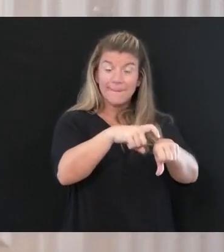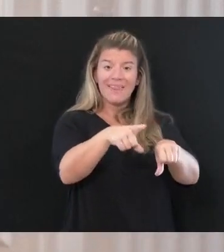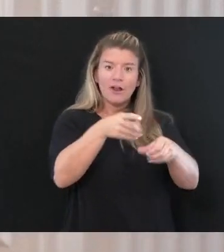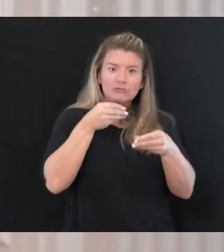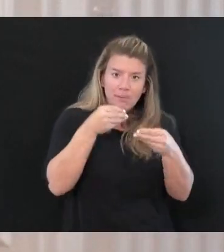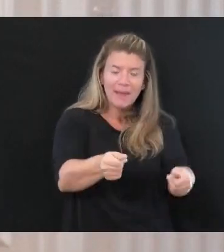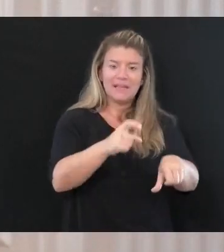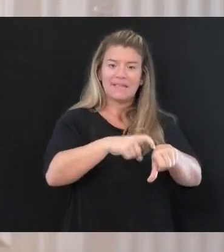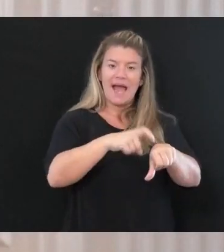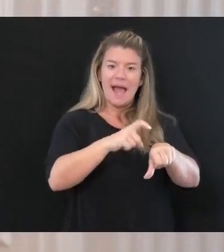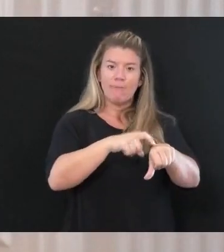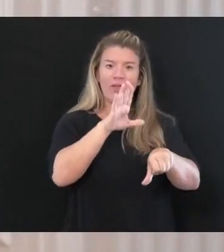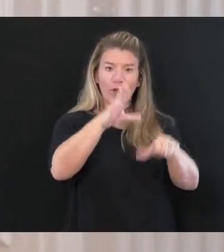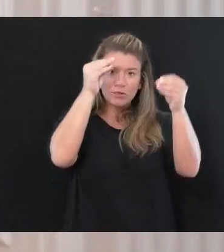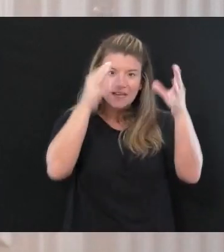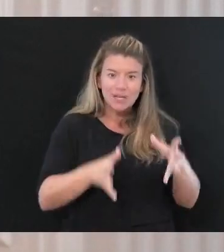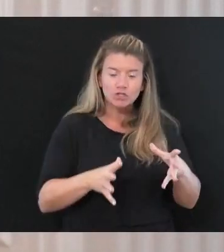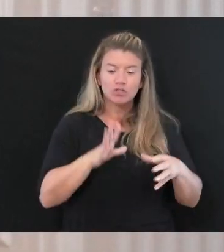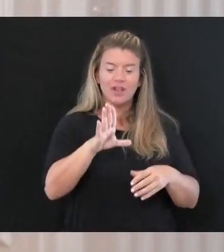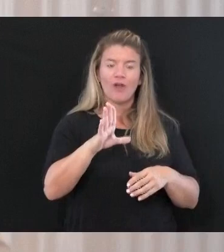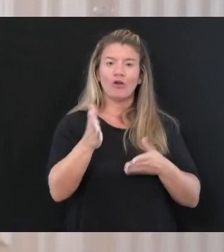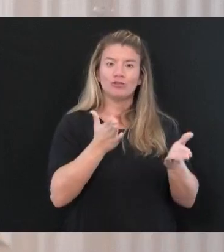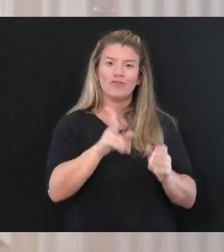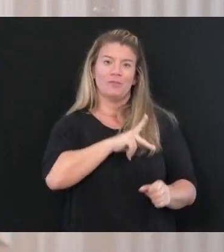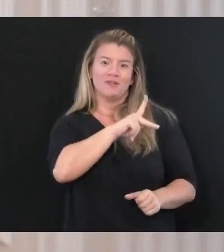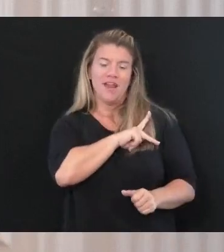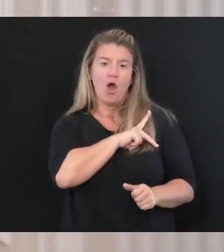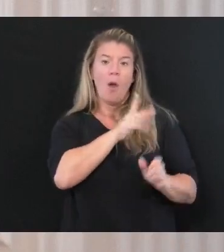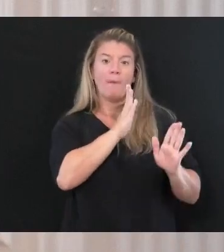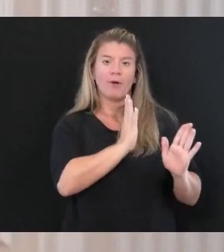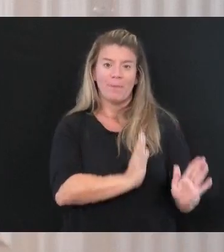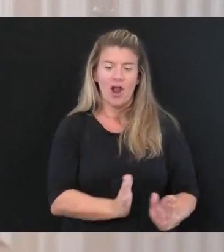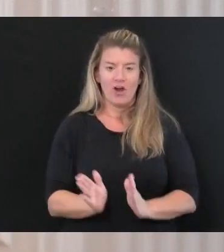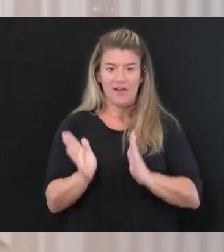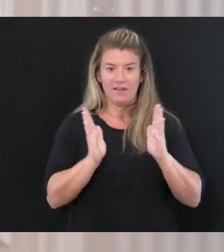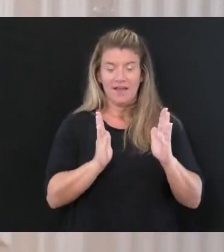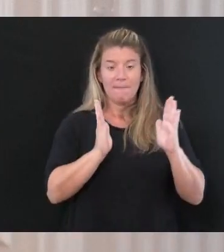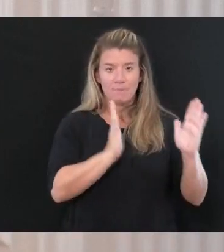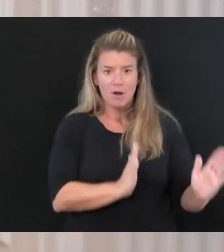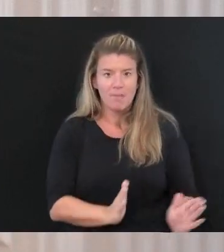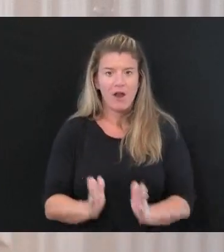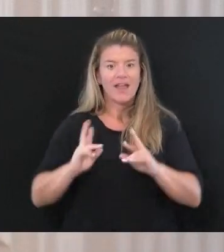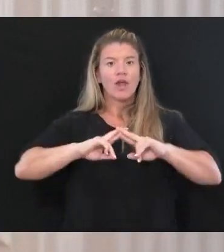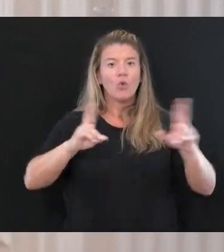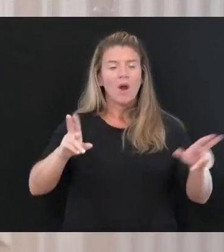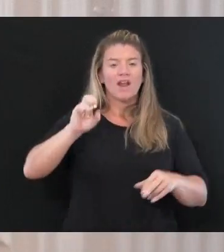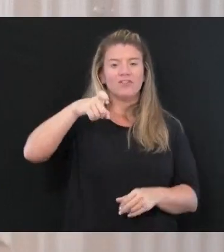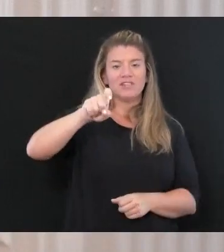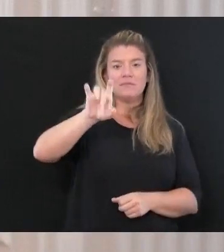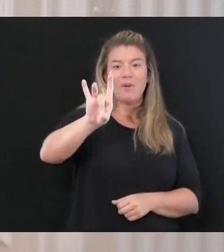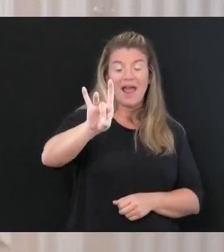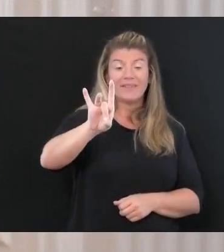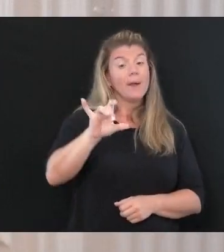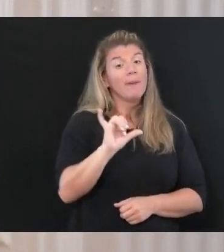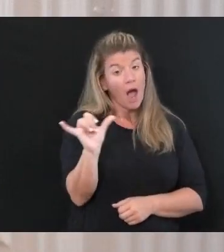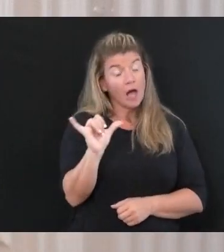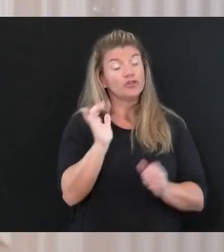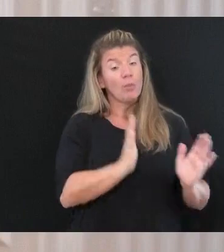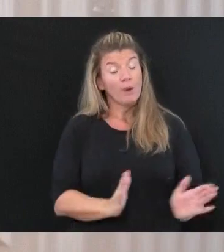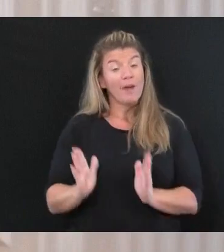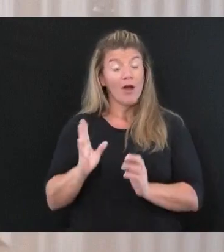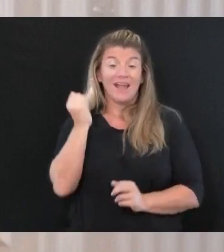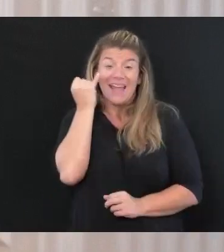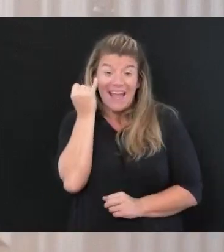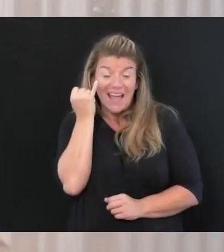lot of time with their teachers and service personnel preparing for September 8th, but also preparing for if